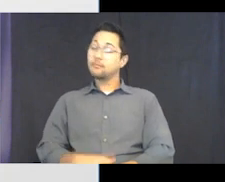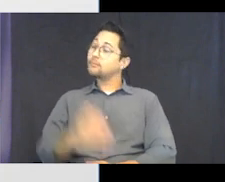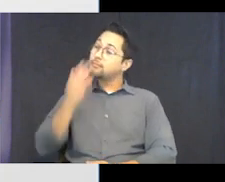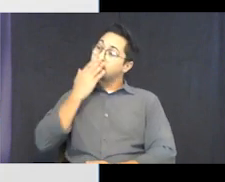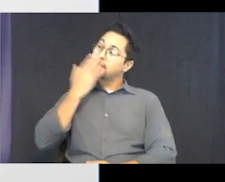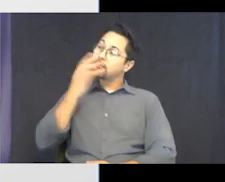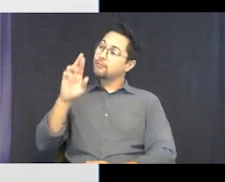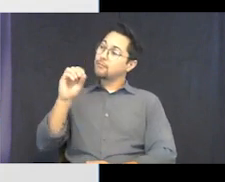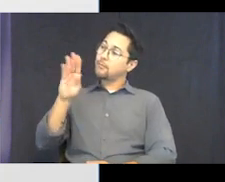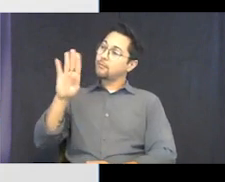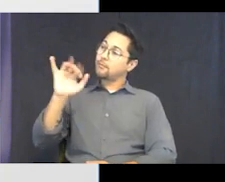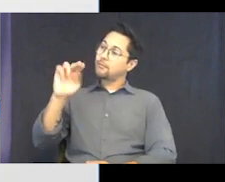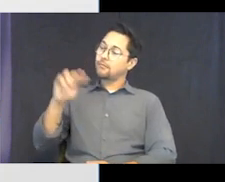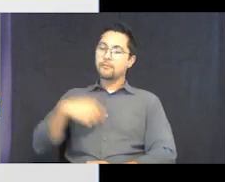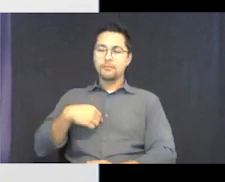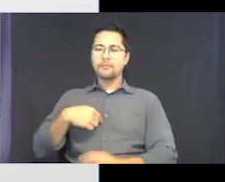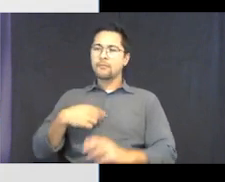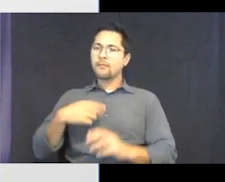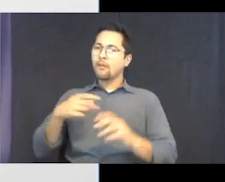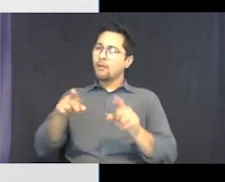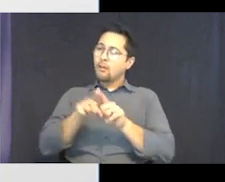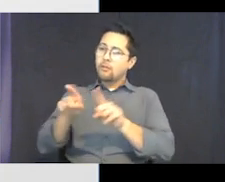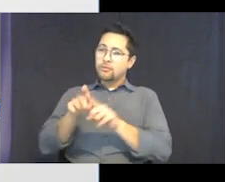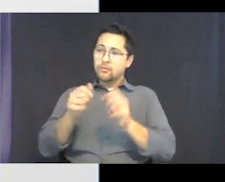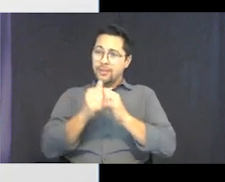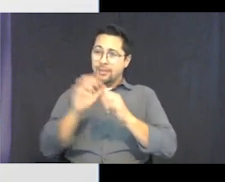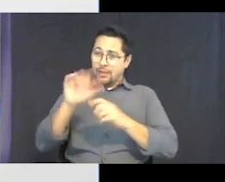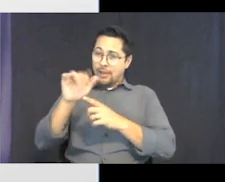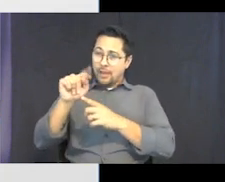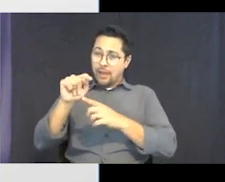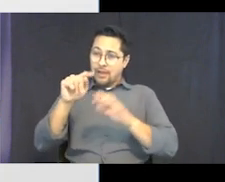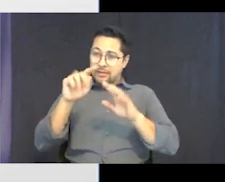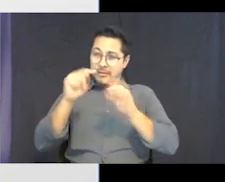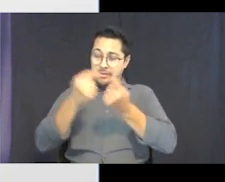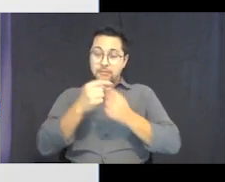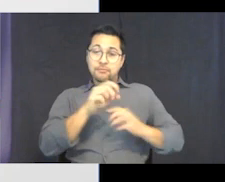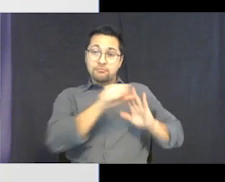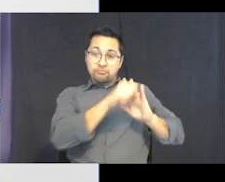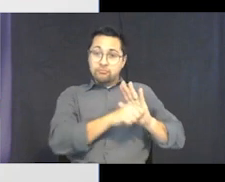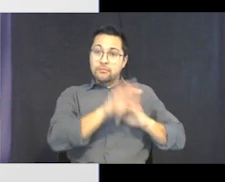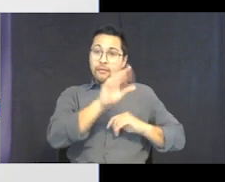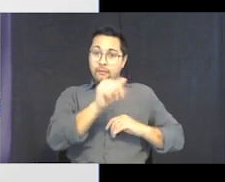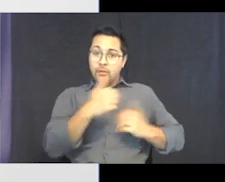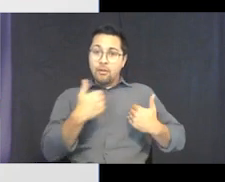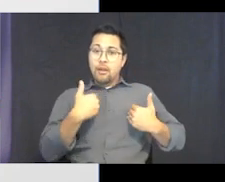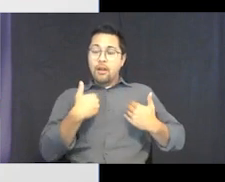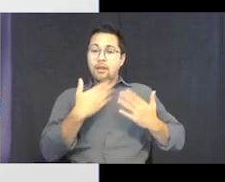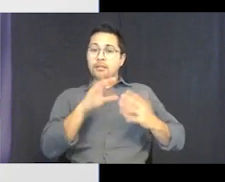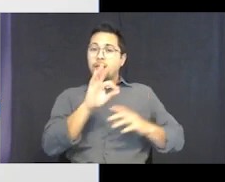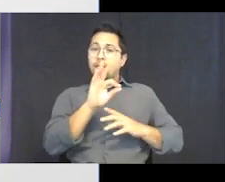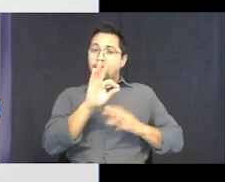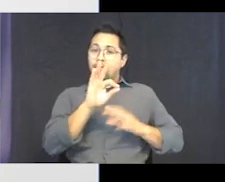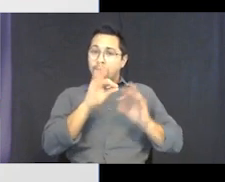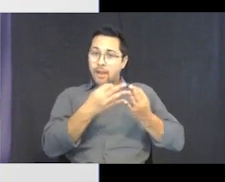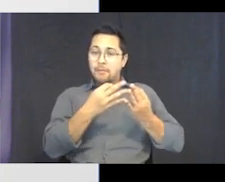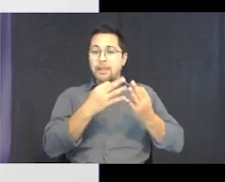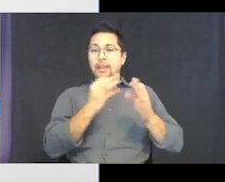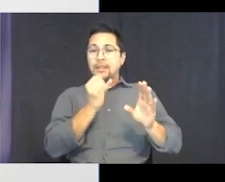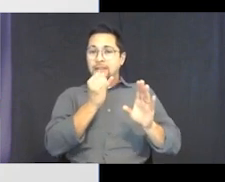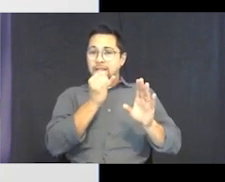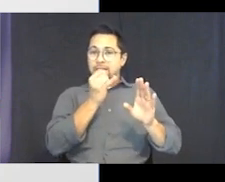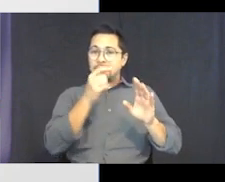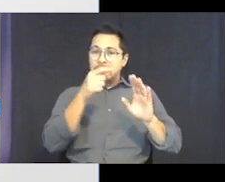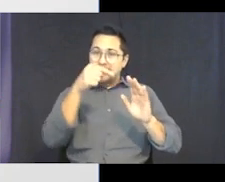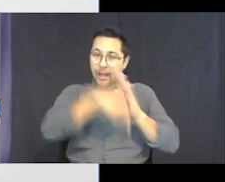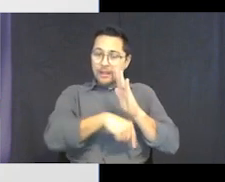Thank you, Robin. In conjunction with the CAT team, the state of Florida also offers the Family Intensive Treatment Program, also